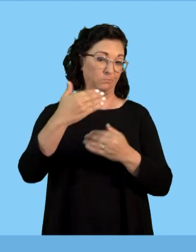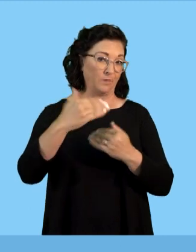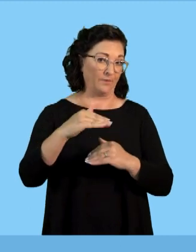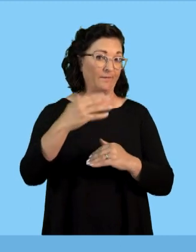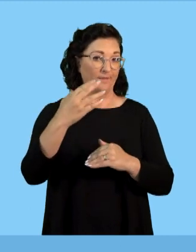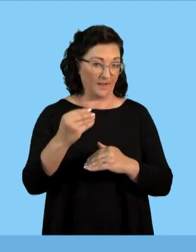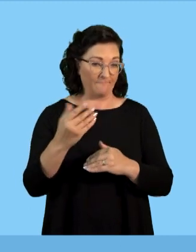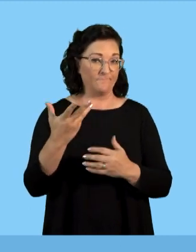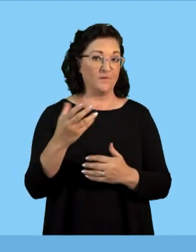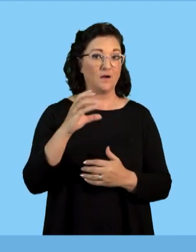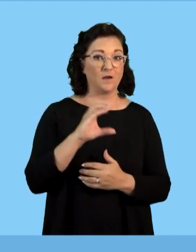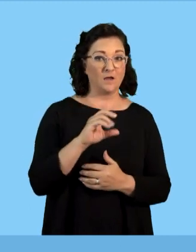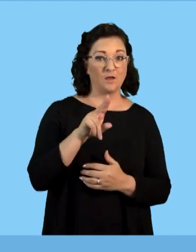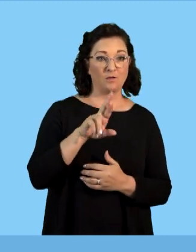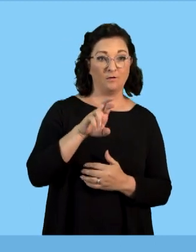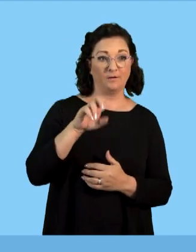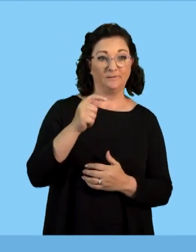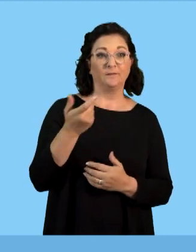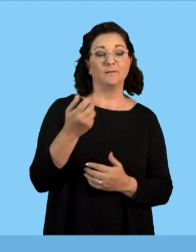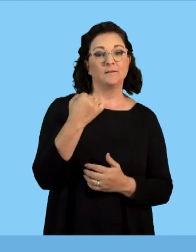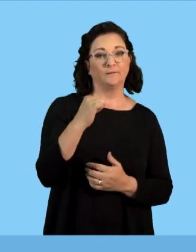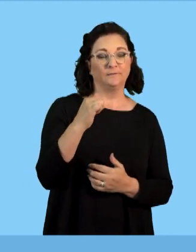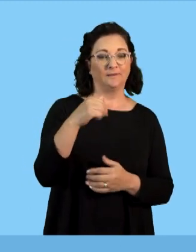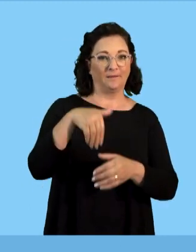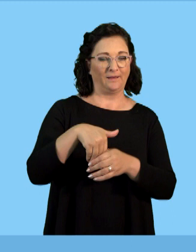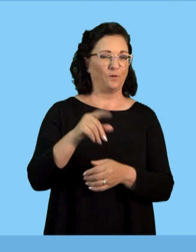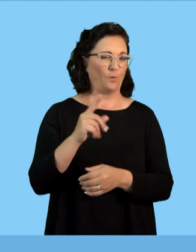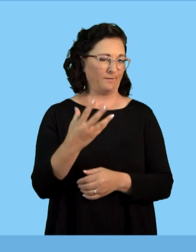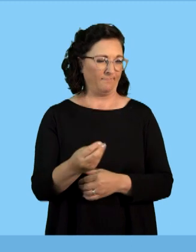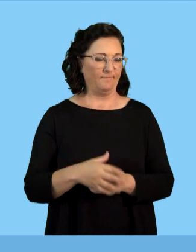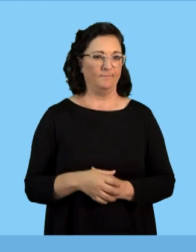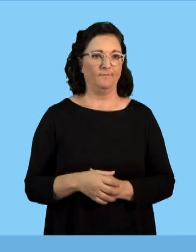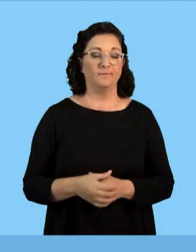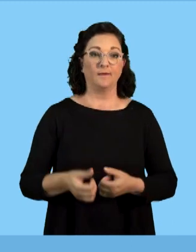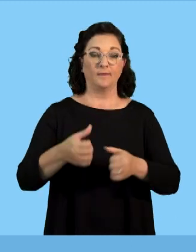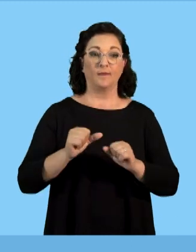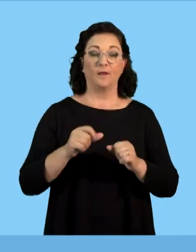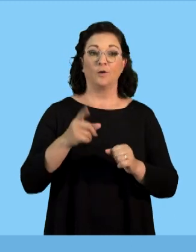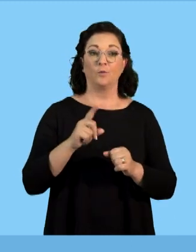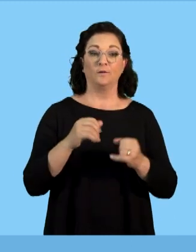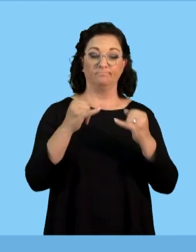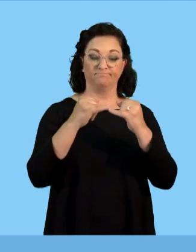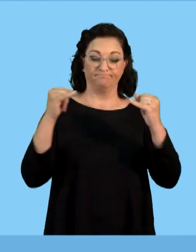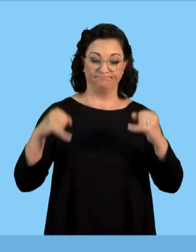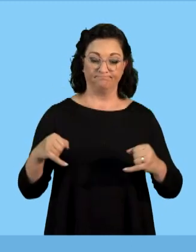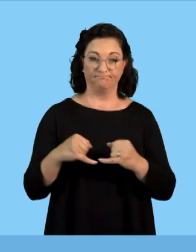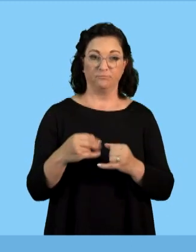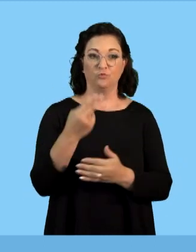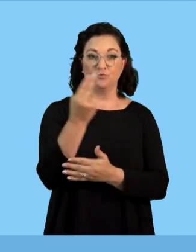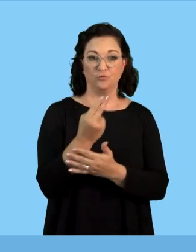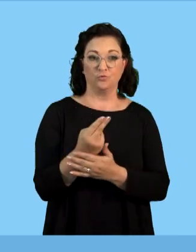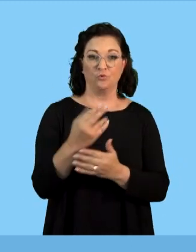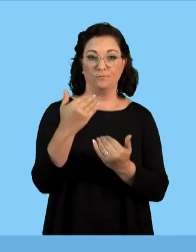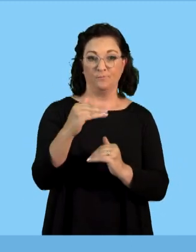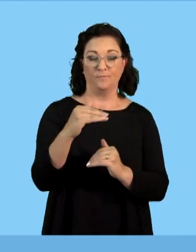on the current and also the resistance of the circuit. And then lastly, I want you to be able to draw circuit diagrams